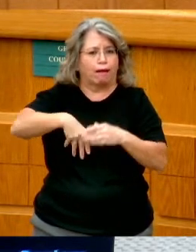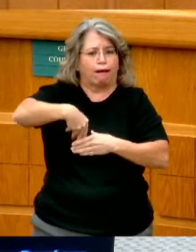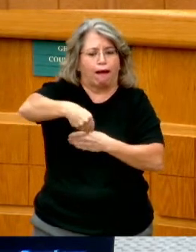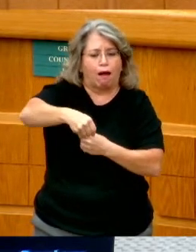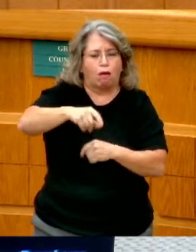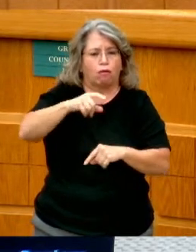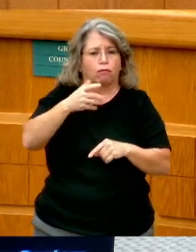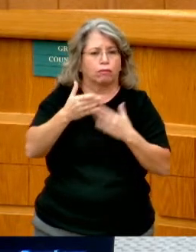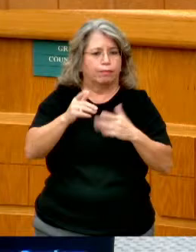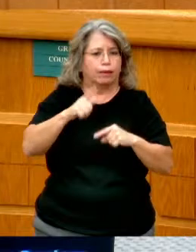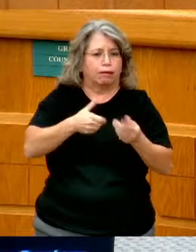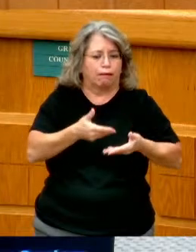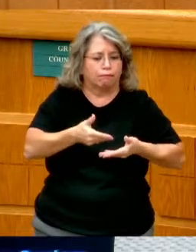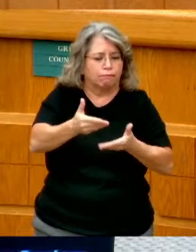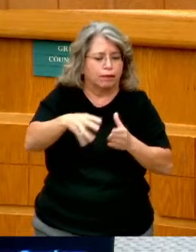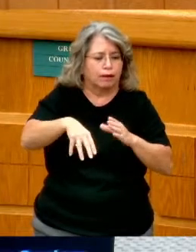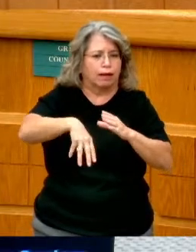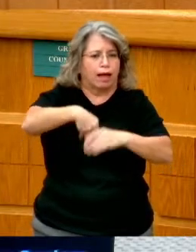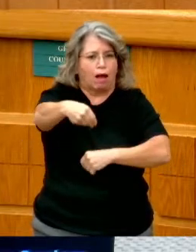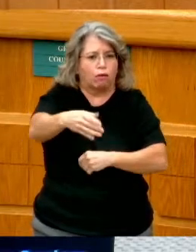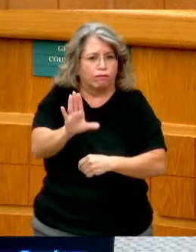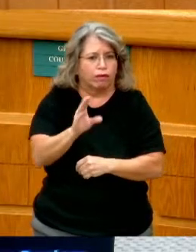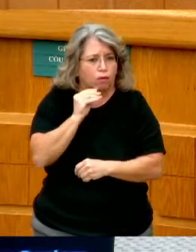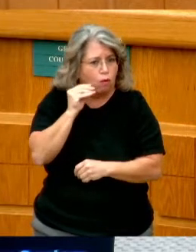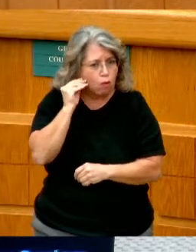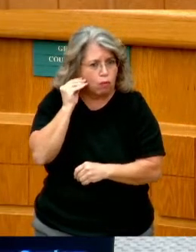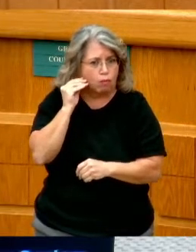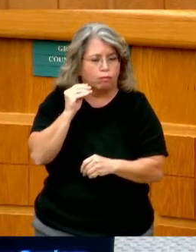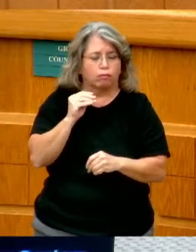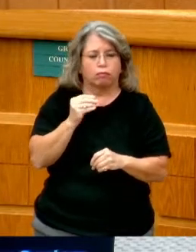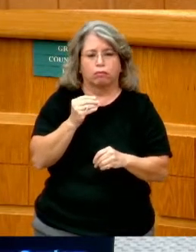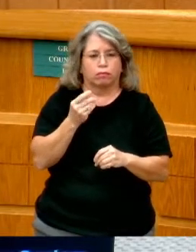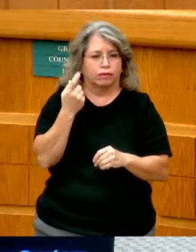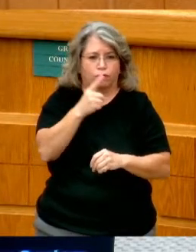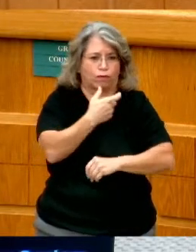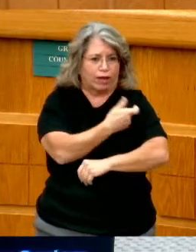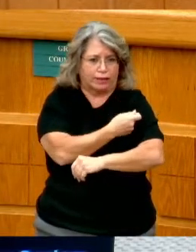cannot otherwise leave their home to get the vaccination.